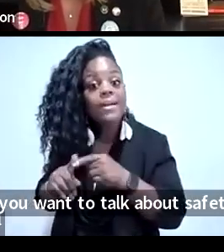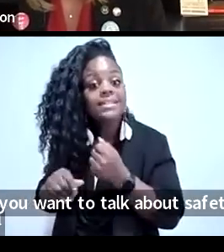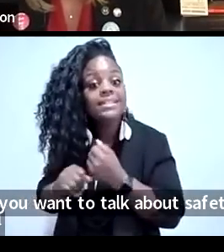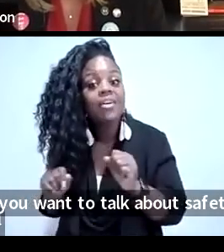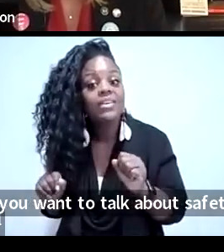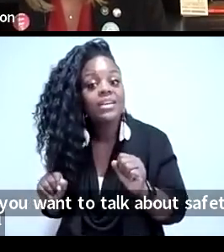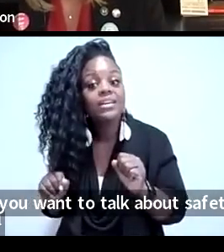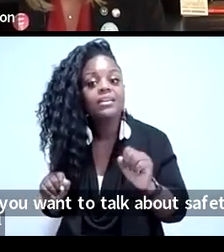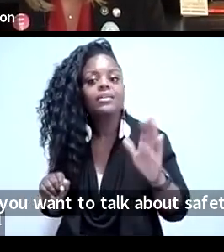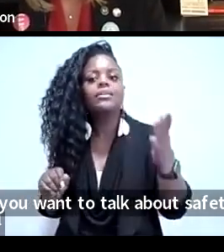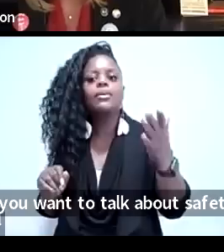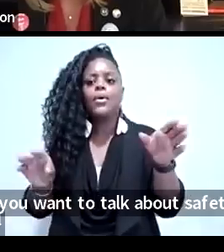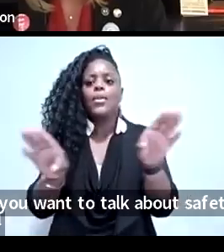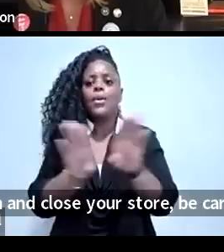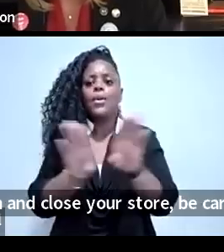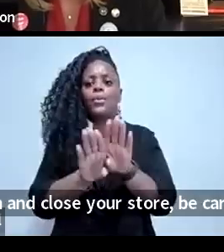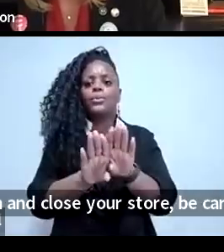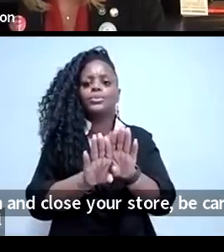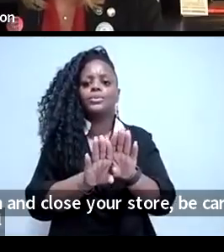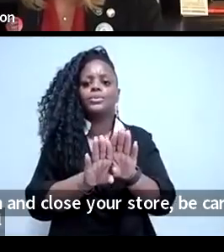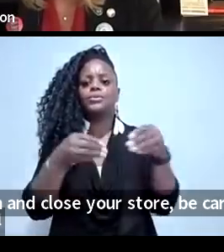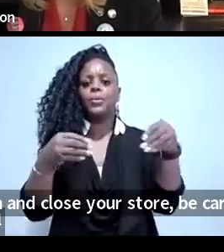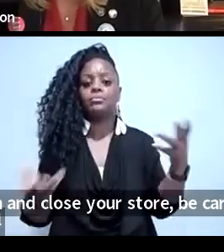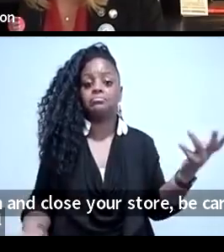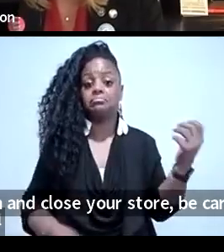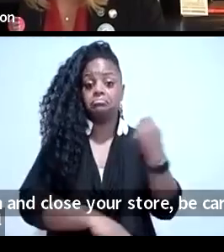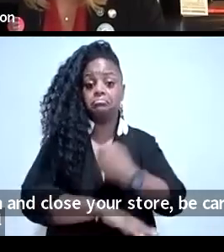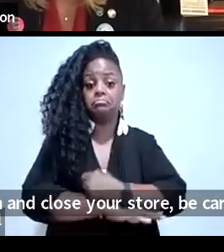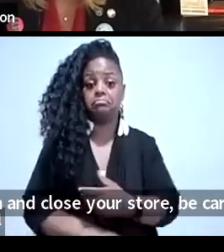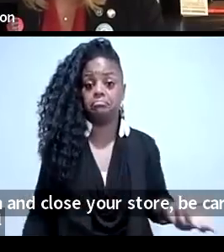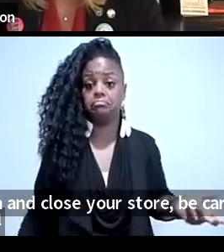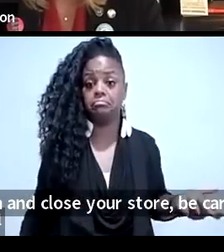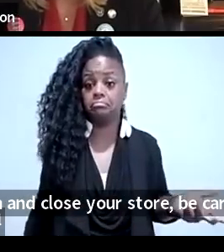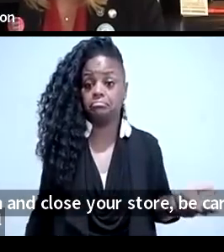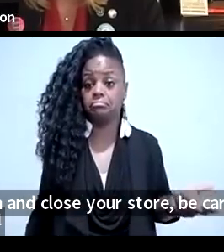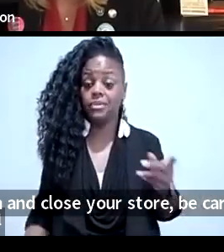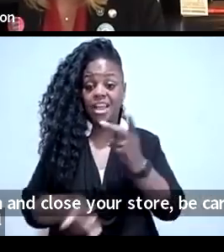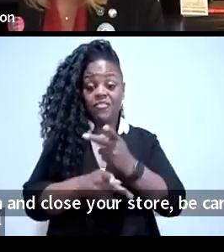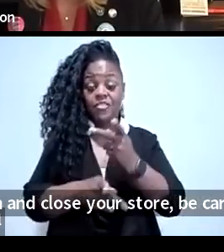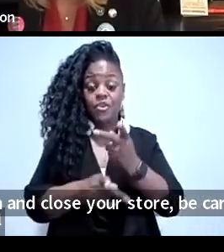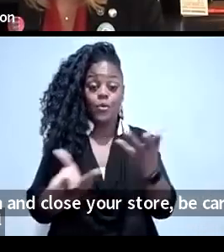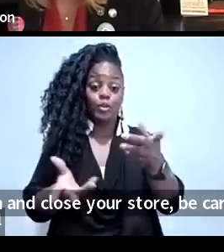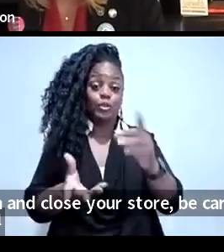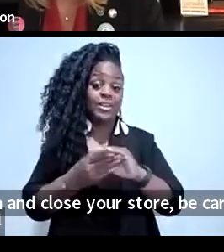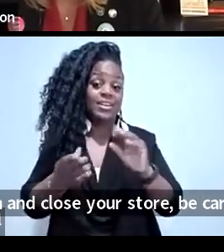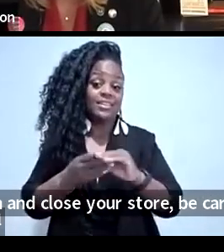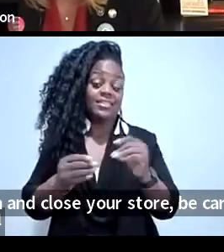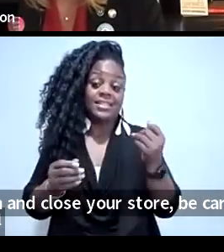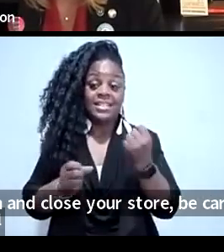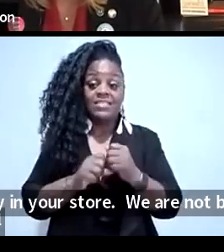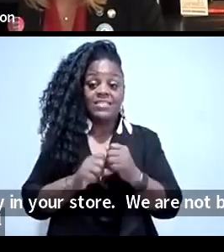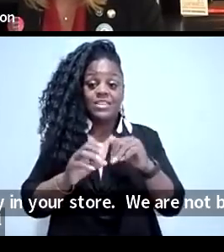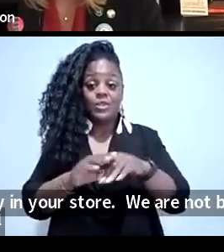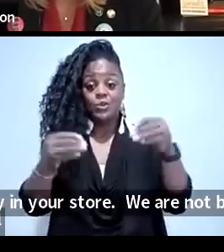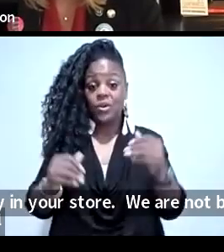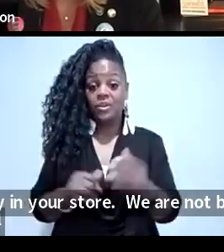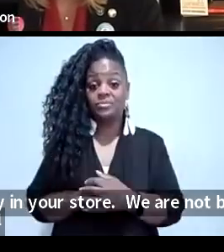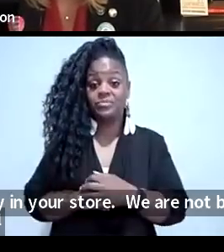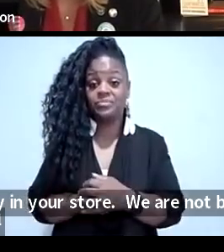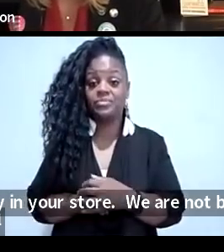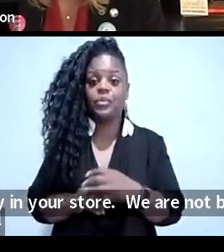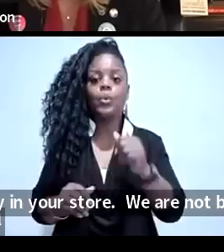store. And I mean, we're not boycotting yet. There's a lot to be said for having customers come in